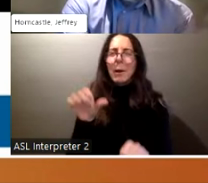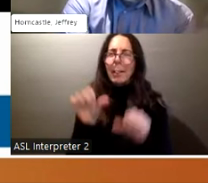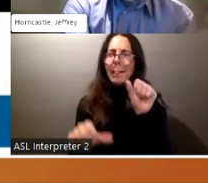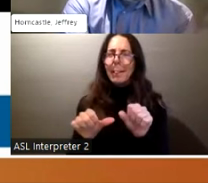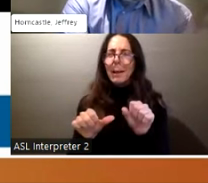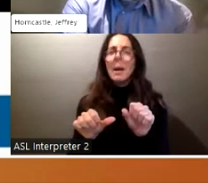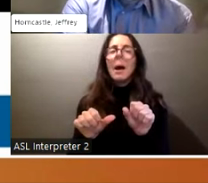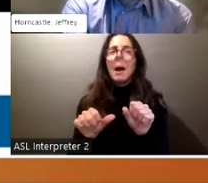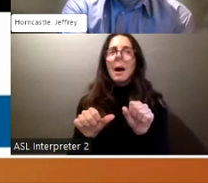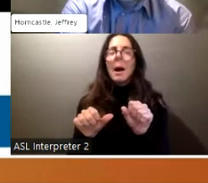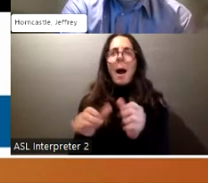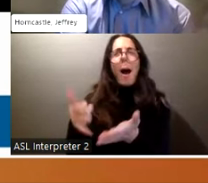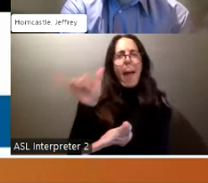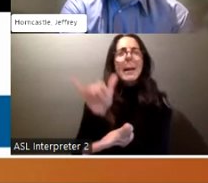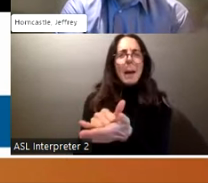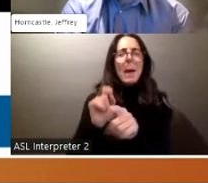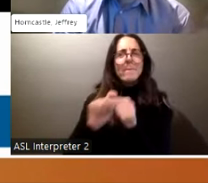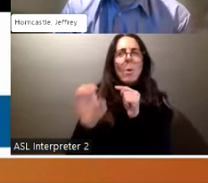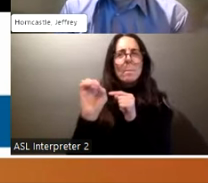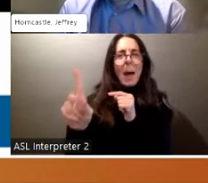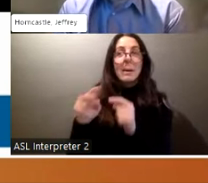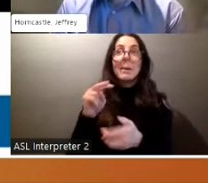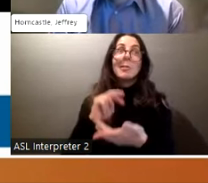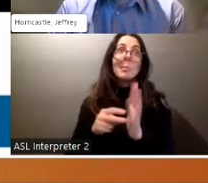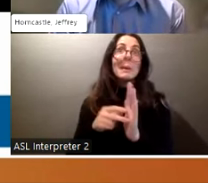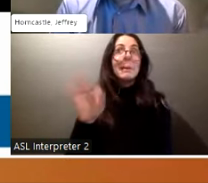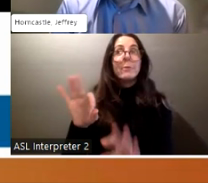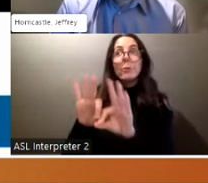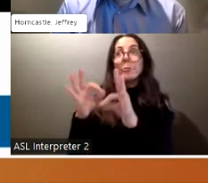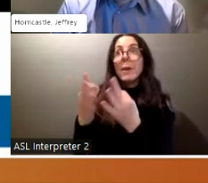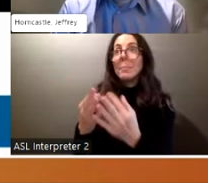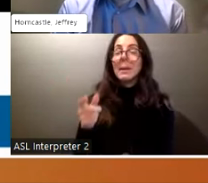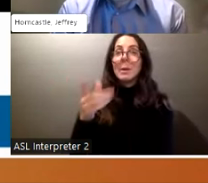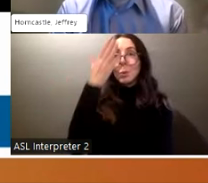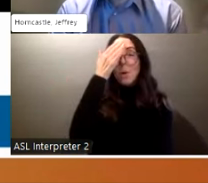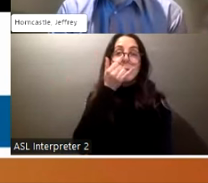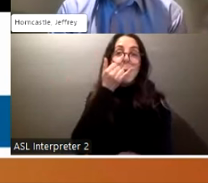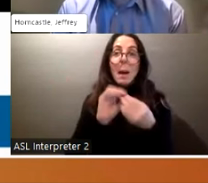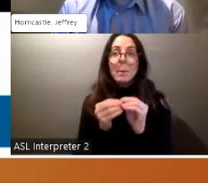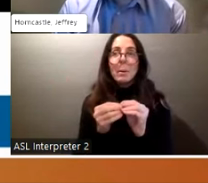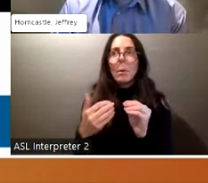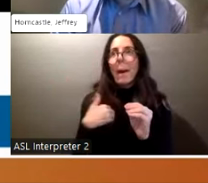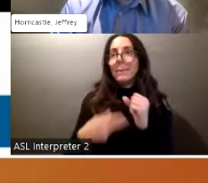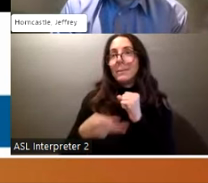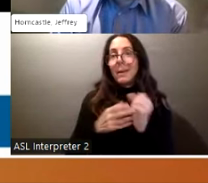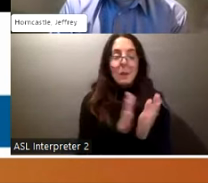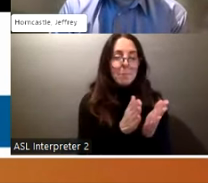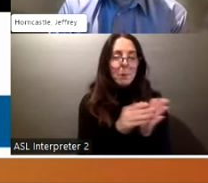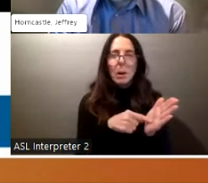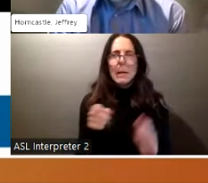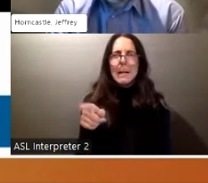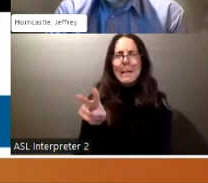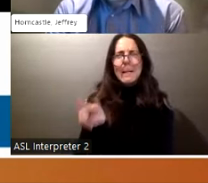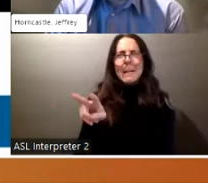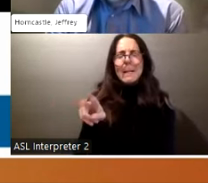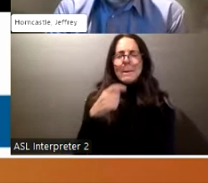have the number for your grandchild in your contact list, or your notebook, or wherever you keep the list of phone numbers, let them know you're going to call them back